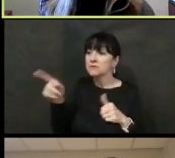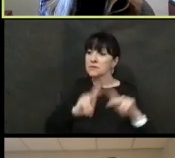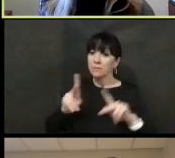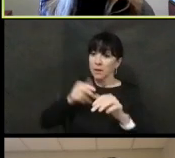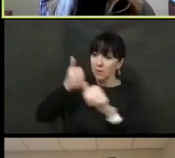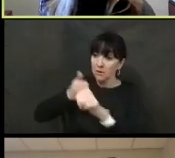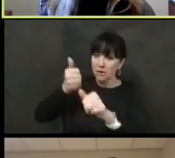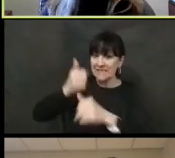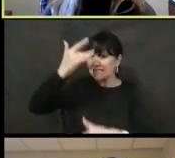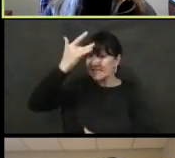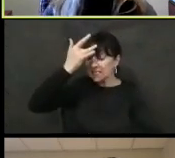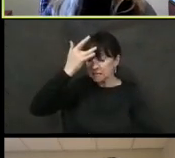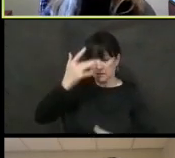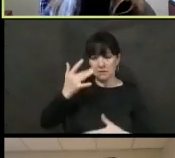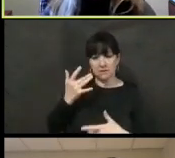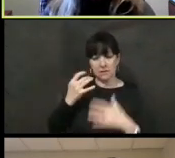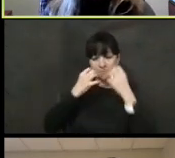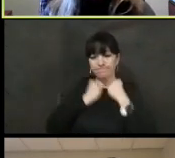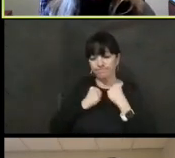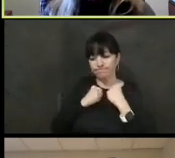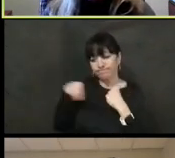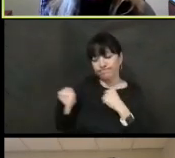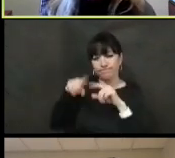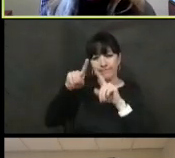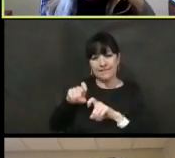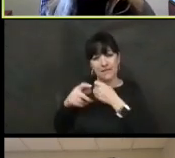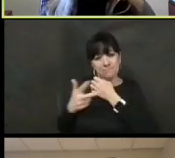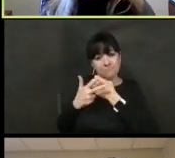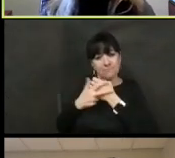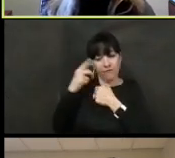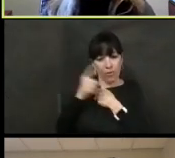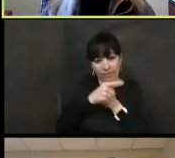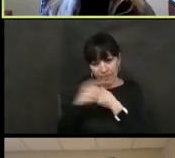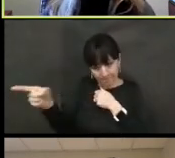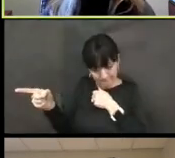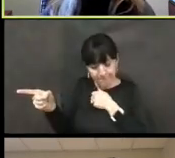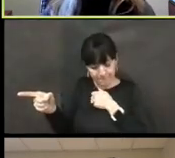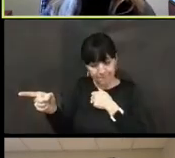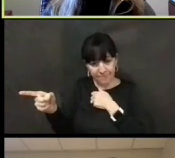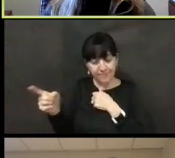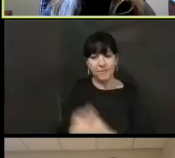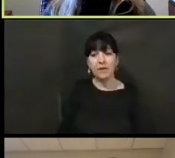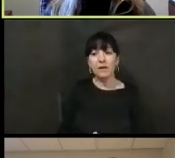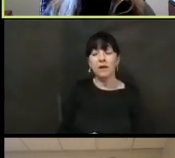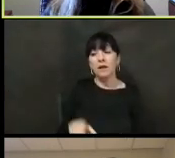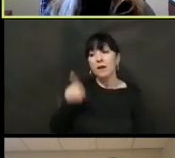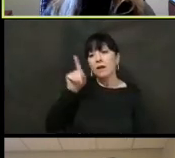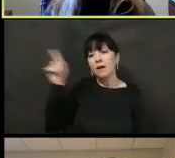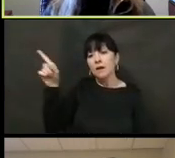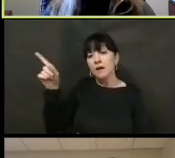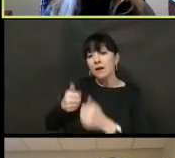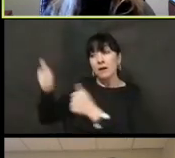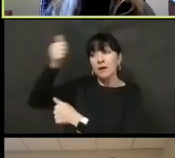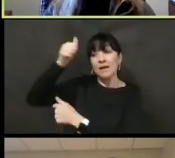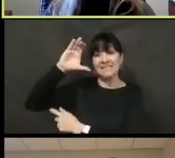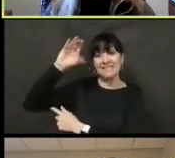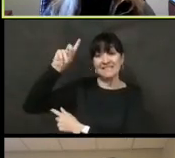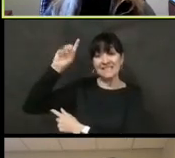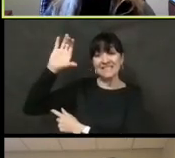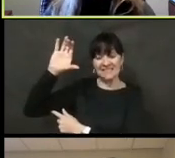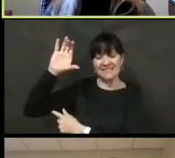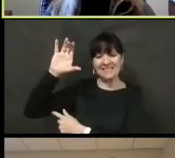talked about this with our hospital partners today. CDC, however, has come out with new recommendations in the